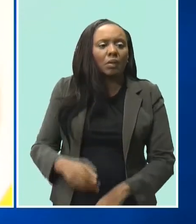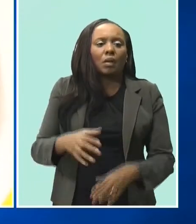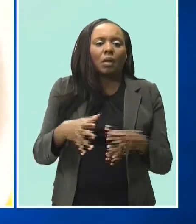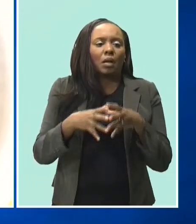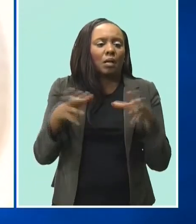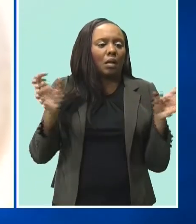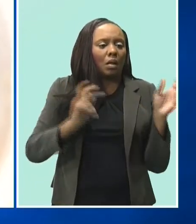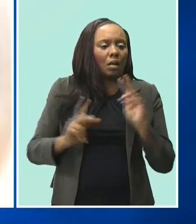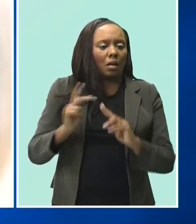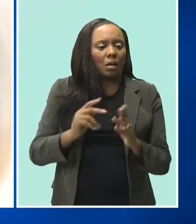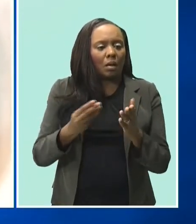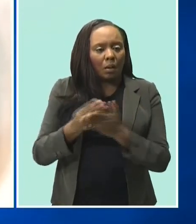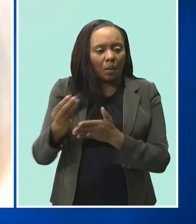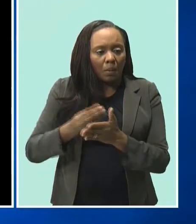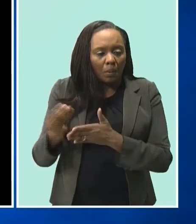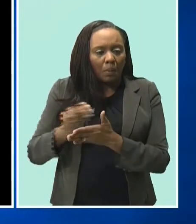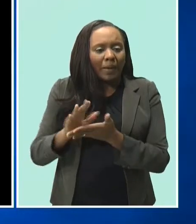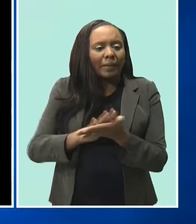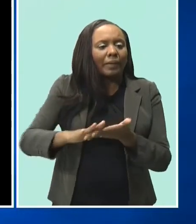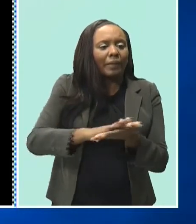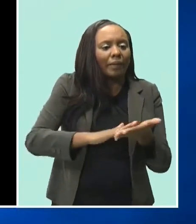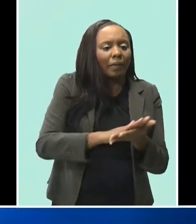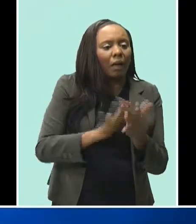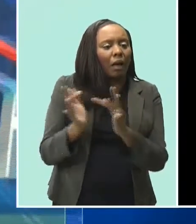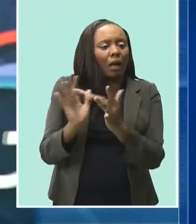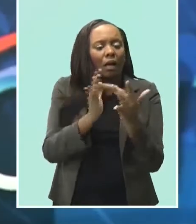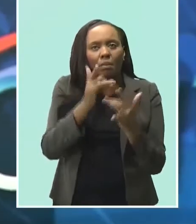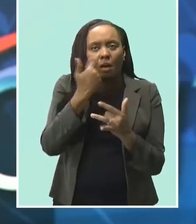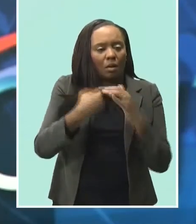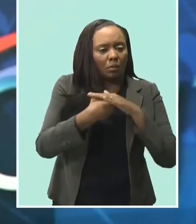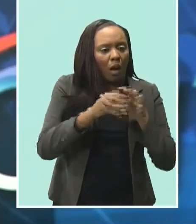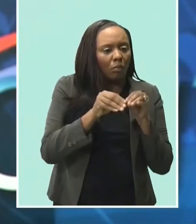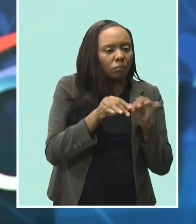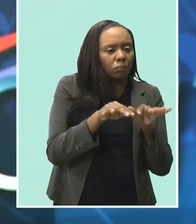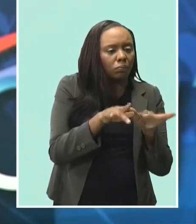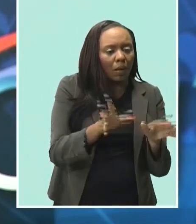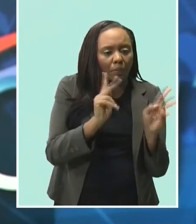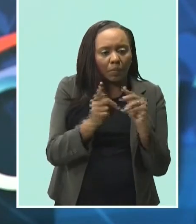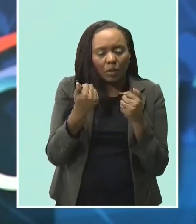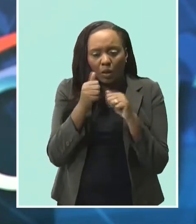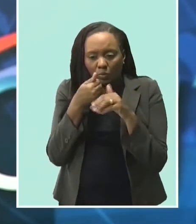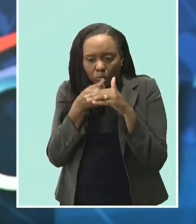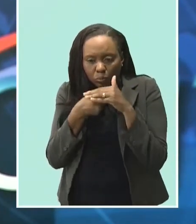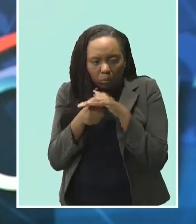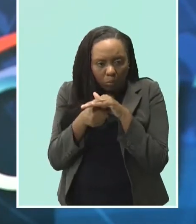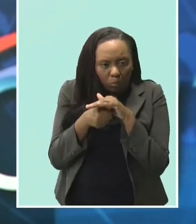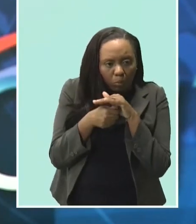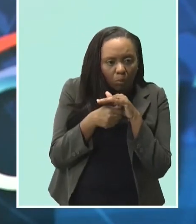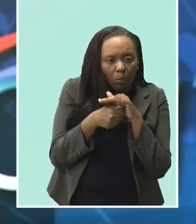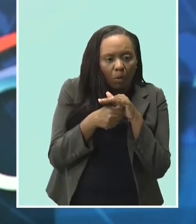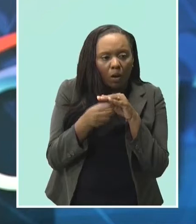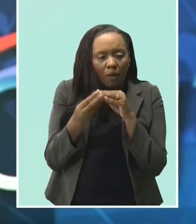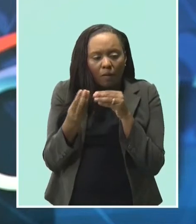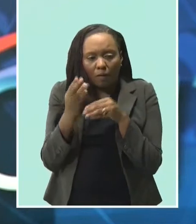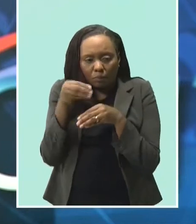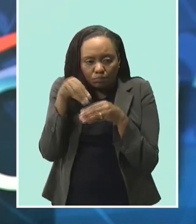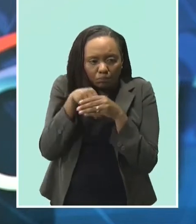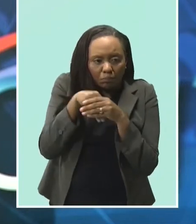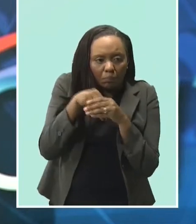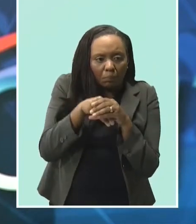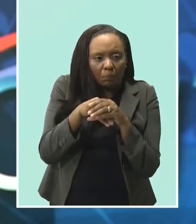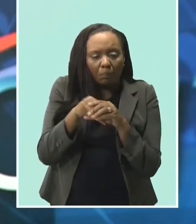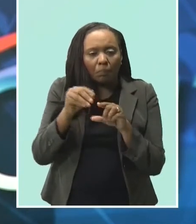dairy farming where we can increase the production of yogurts and cheeses. And equally, we can also look to